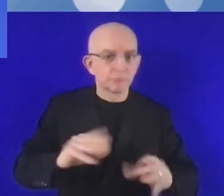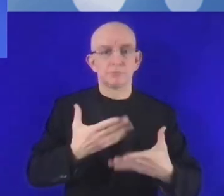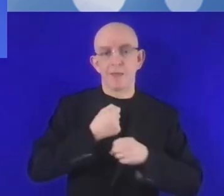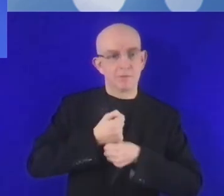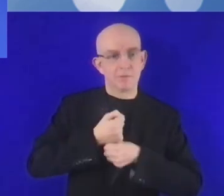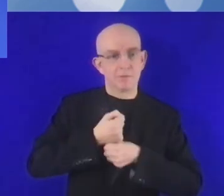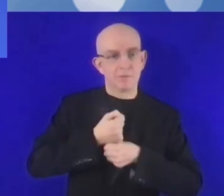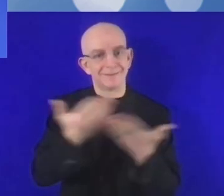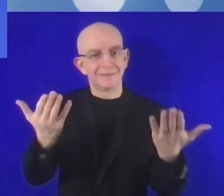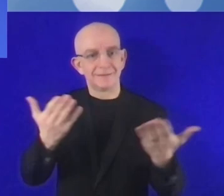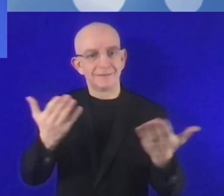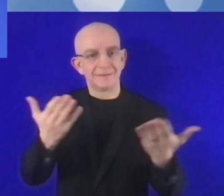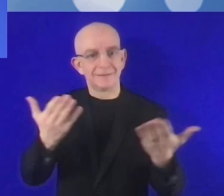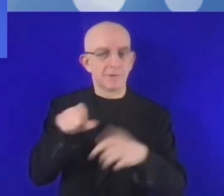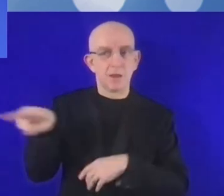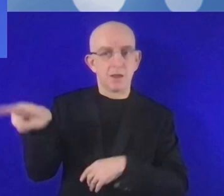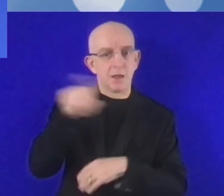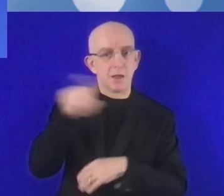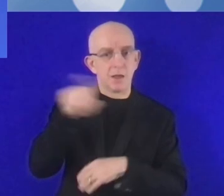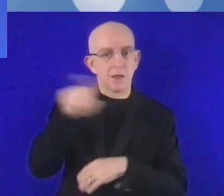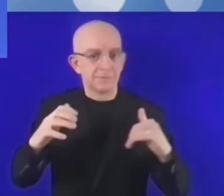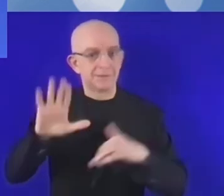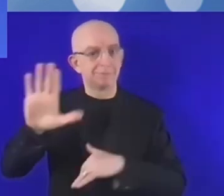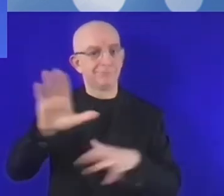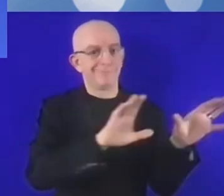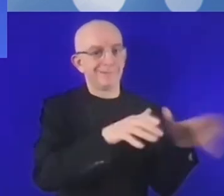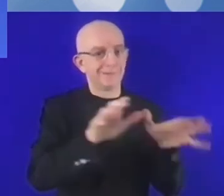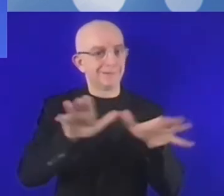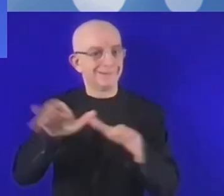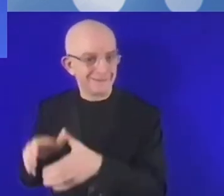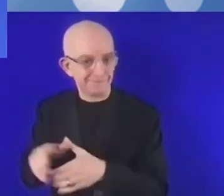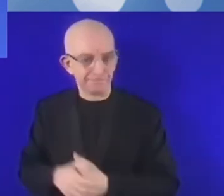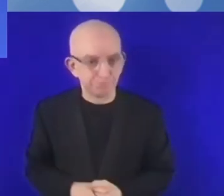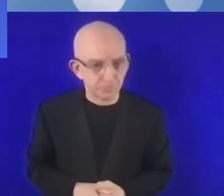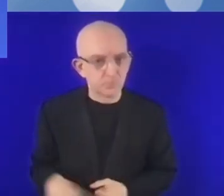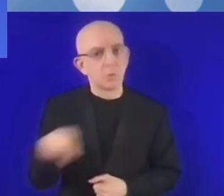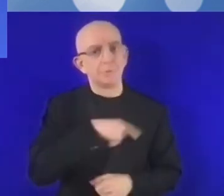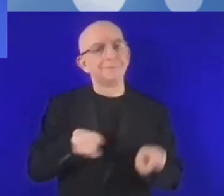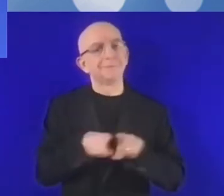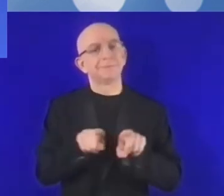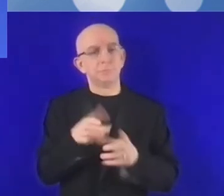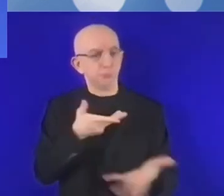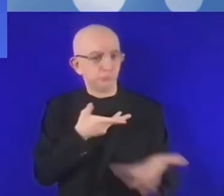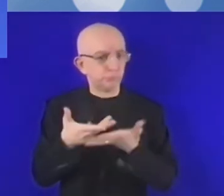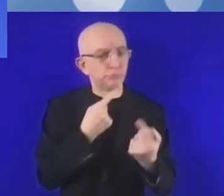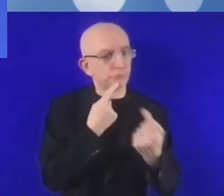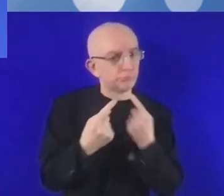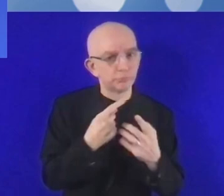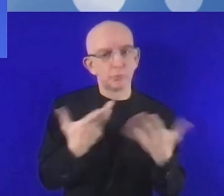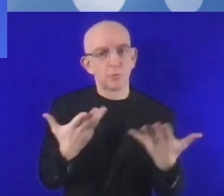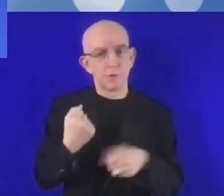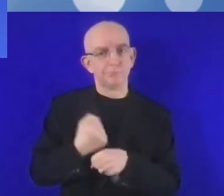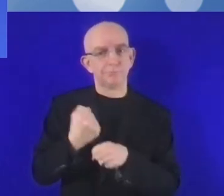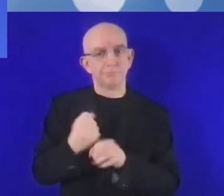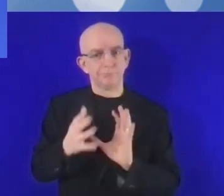digital area, including different countries. There were ministers representing